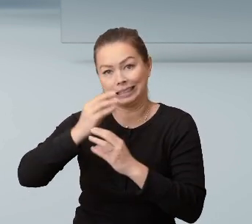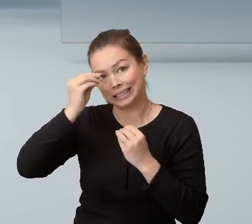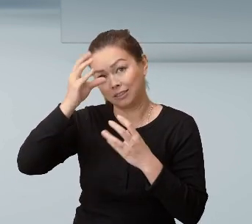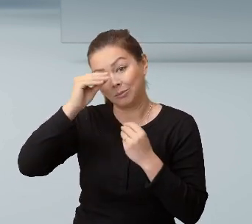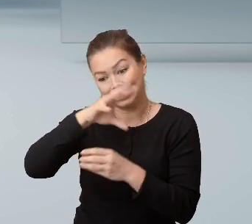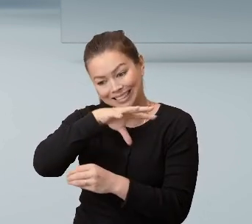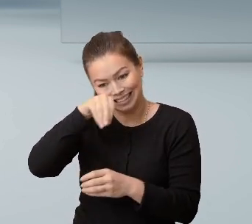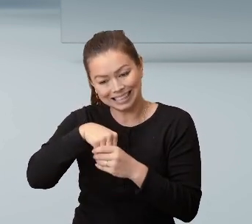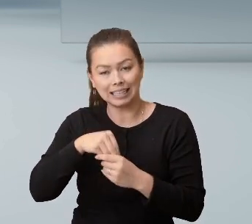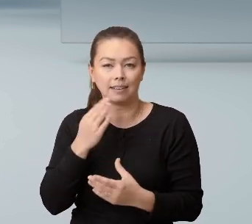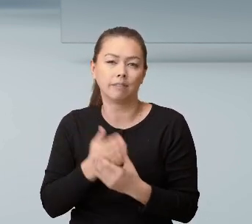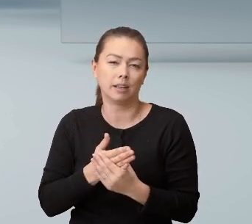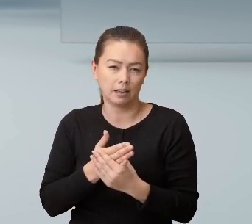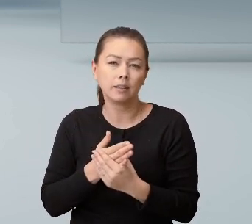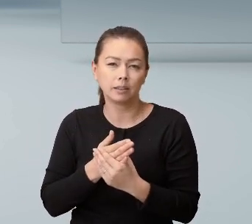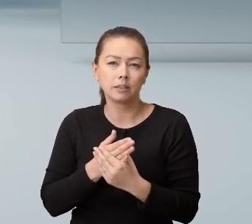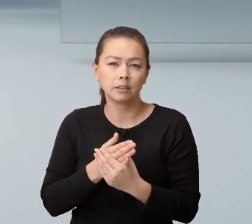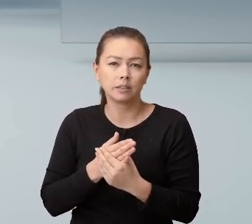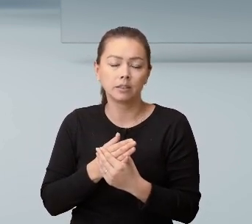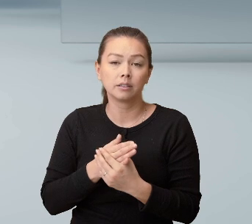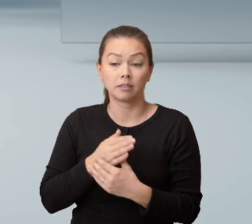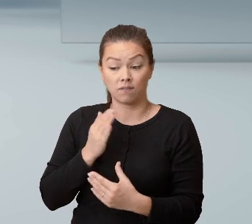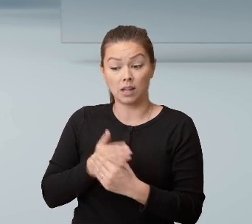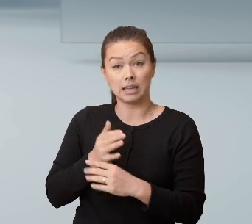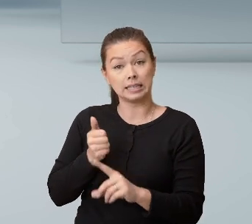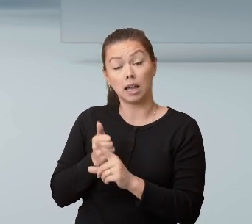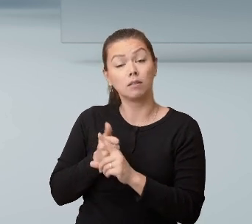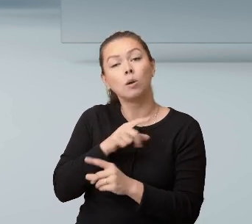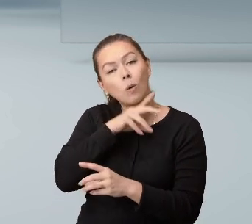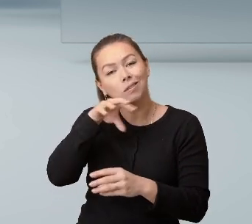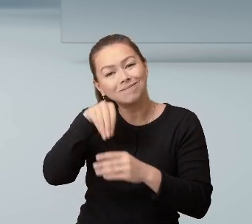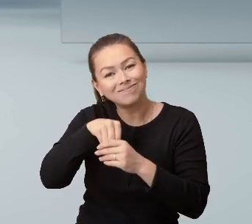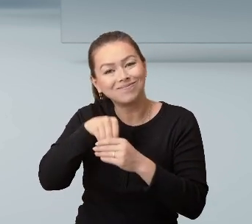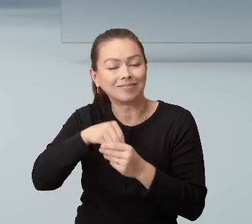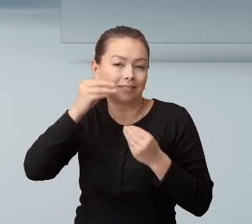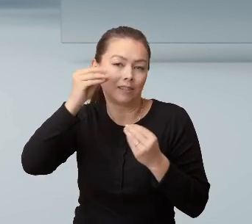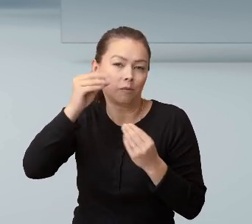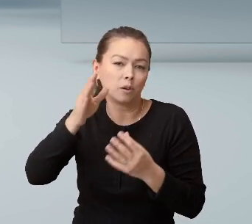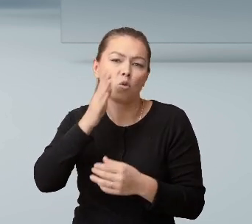the actual content of the file, not just the file itself.